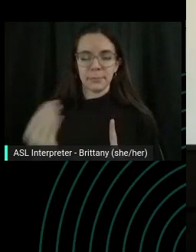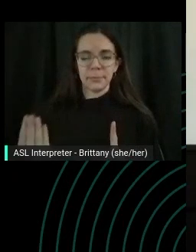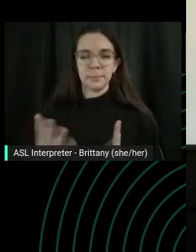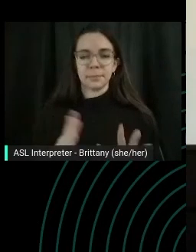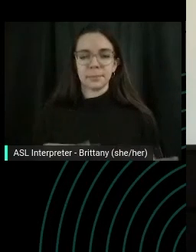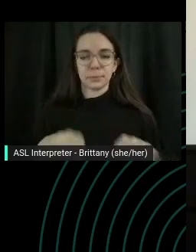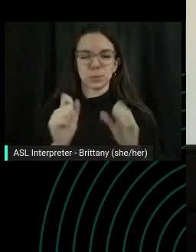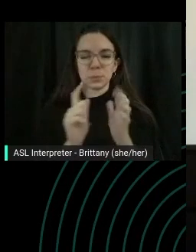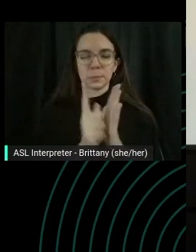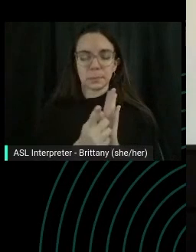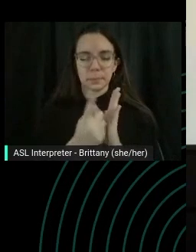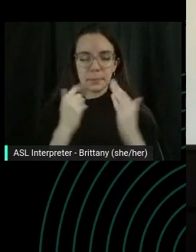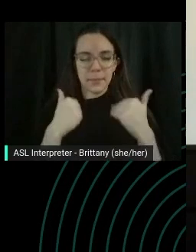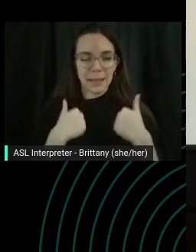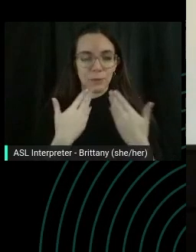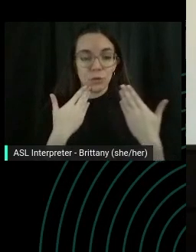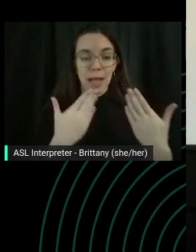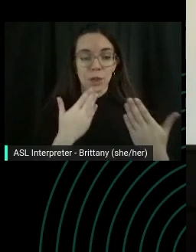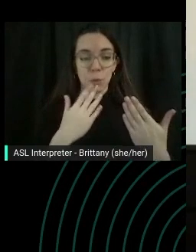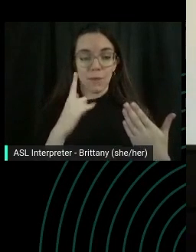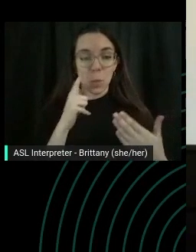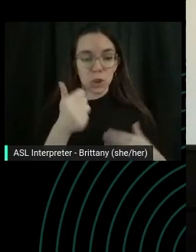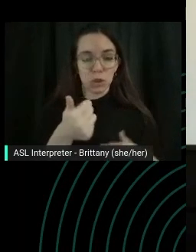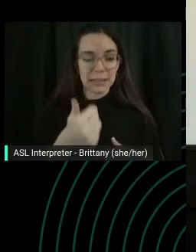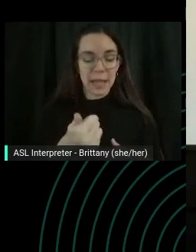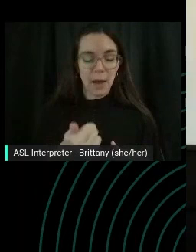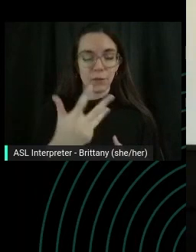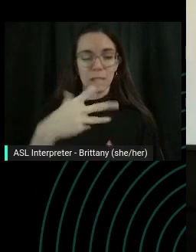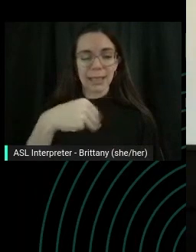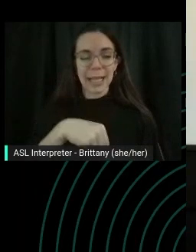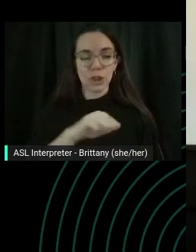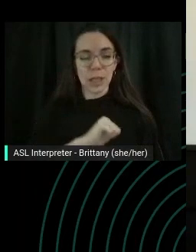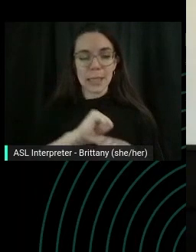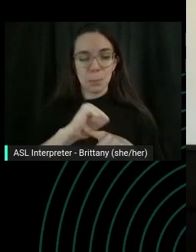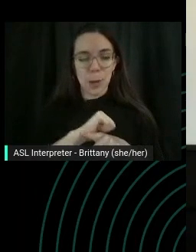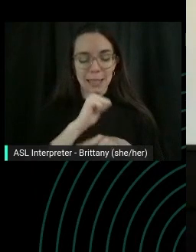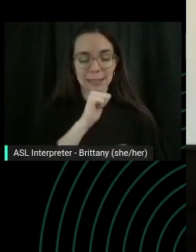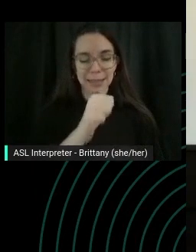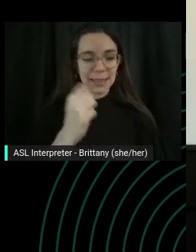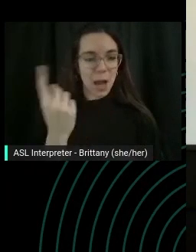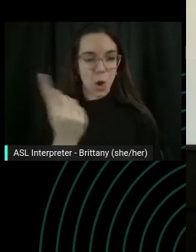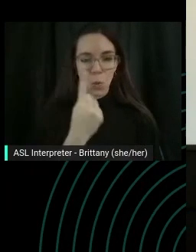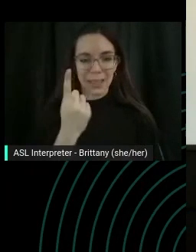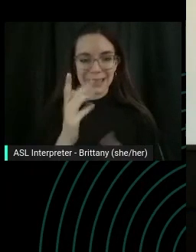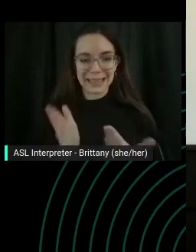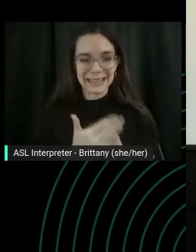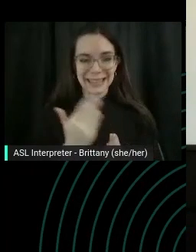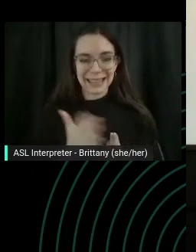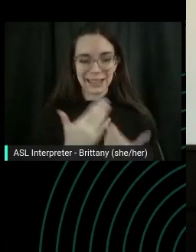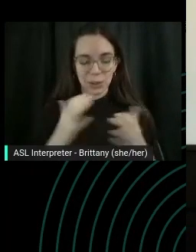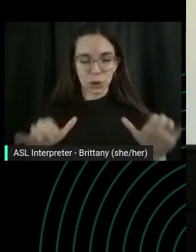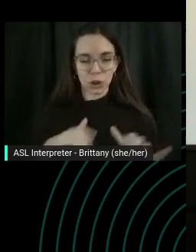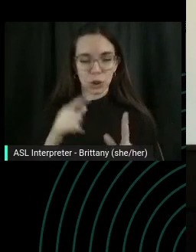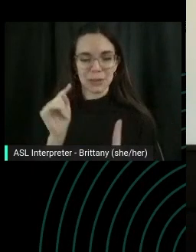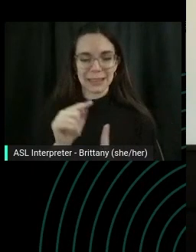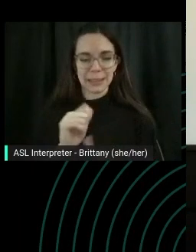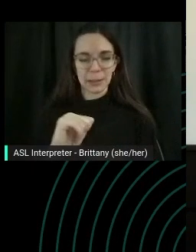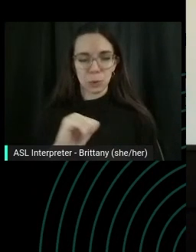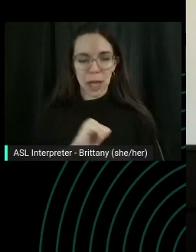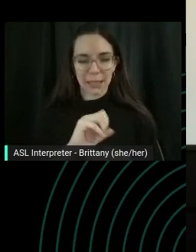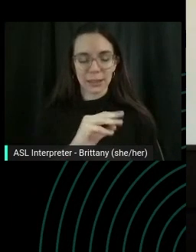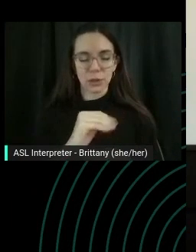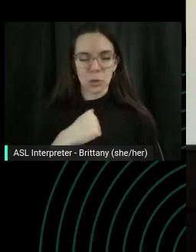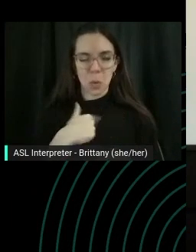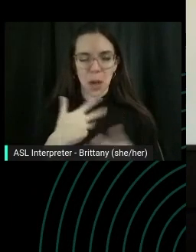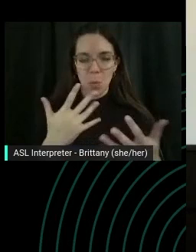give gratitude to yourself for engaging in this practice. It's not always easy to do this practice, so I do want